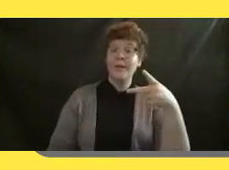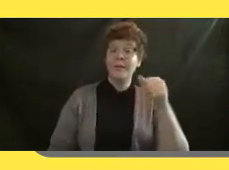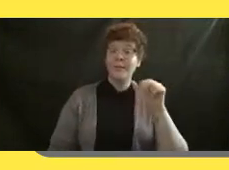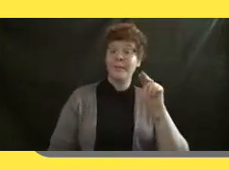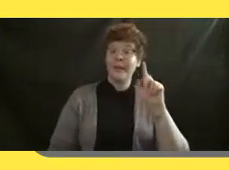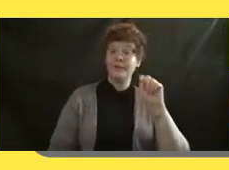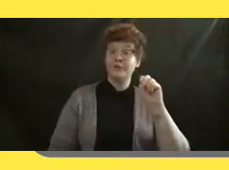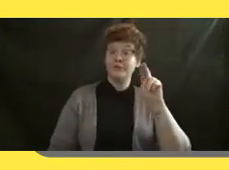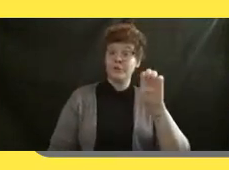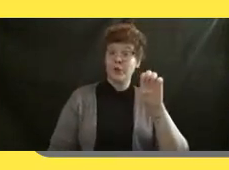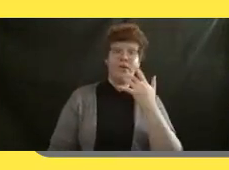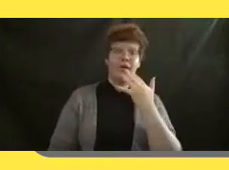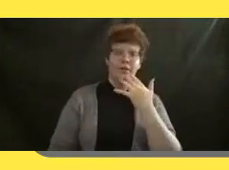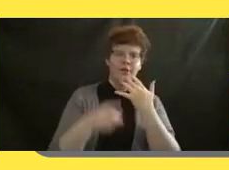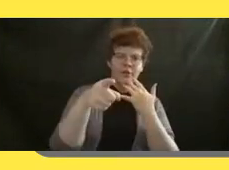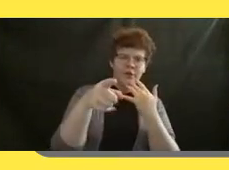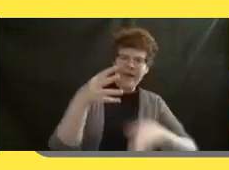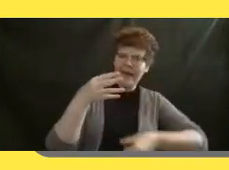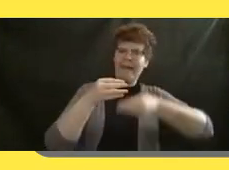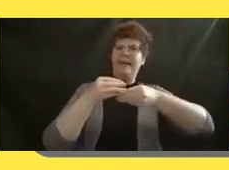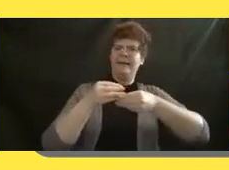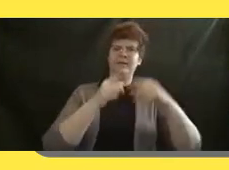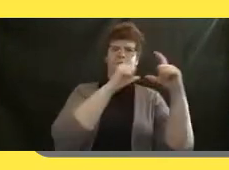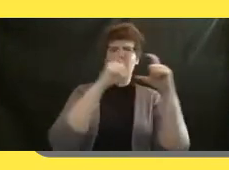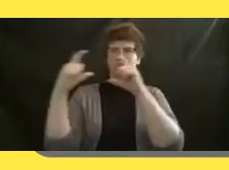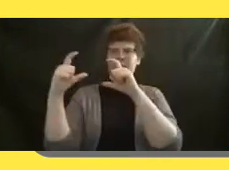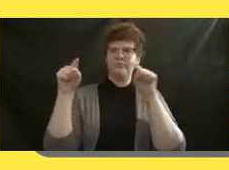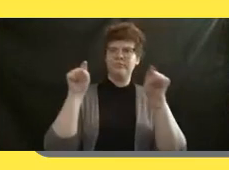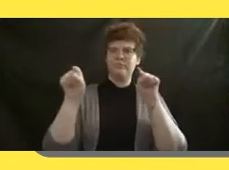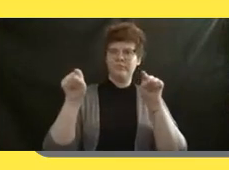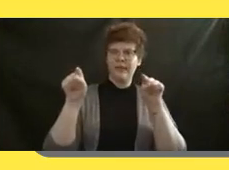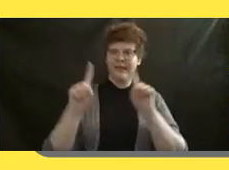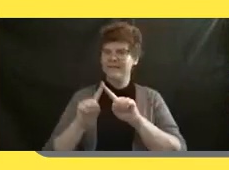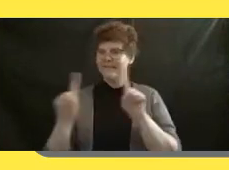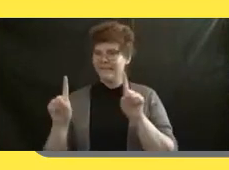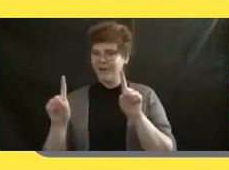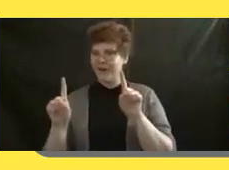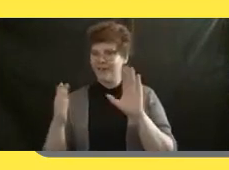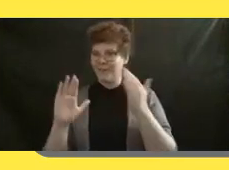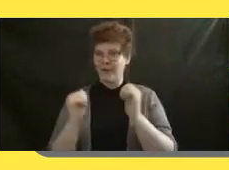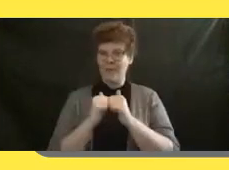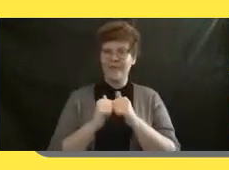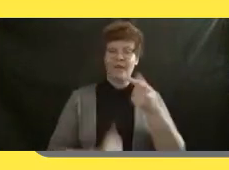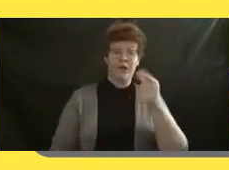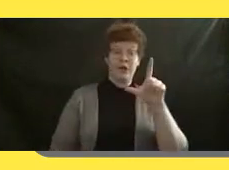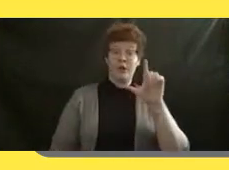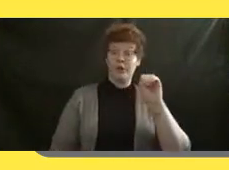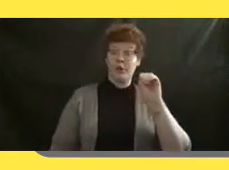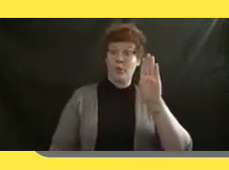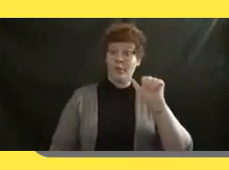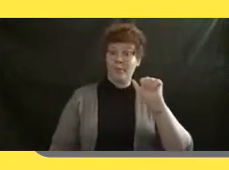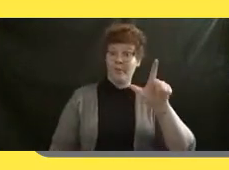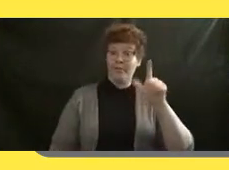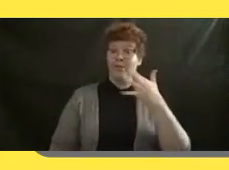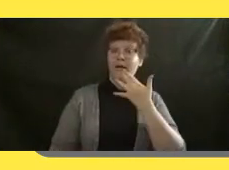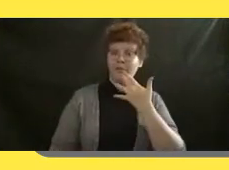added, and it's slightly different than the global colors. It looks very similar, but there's a little dot in